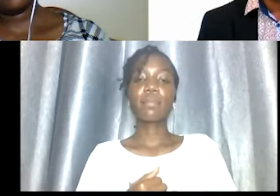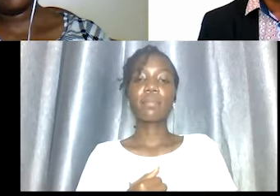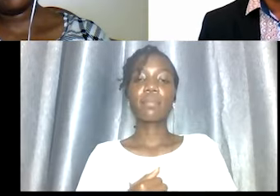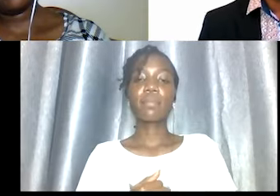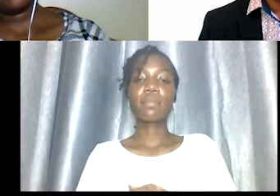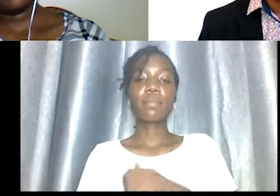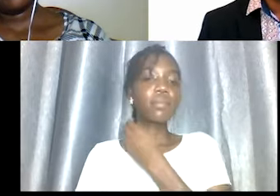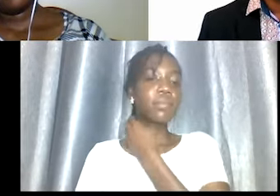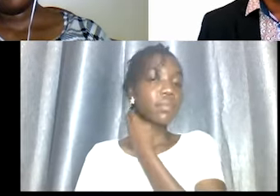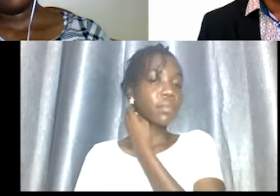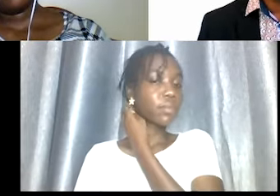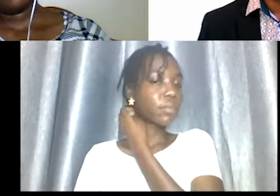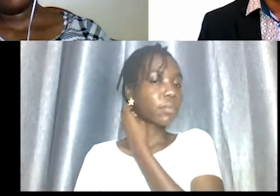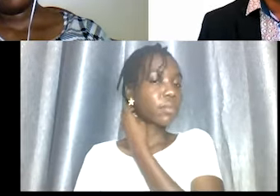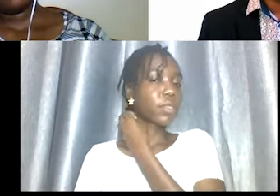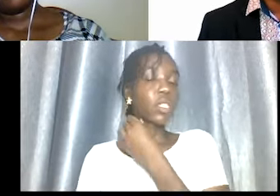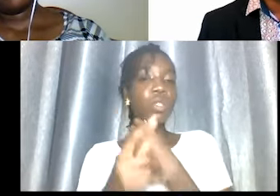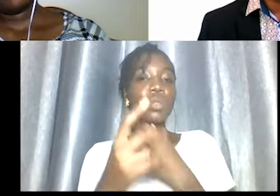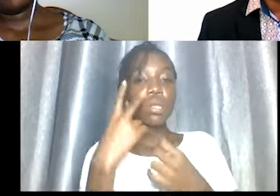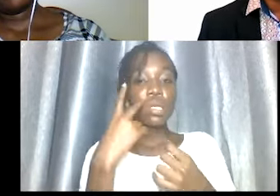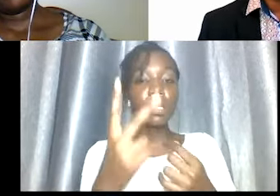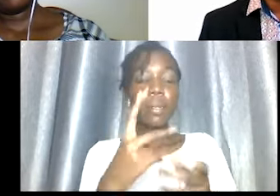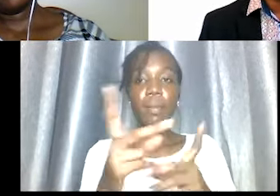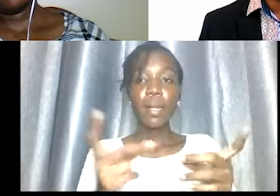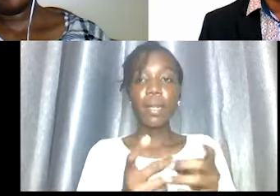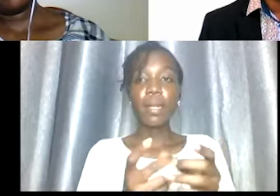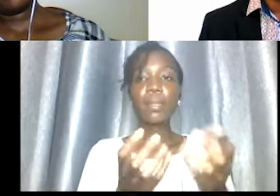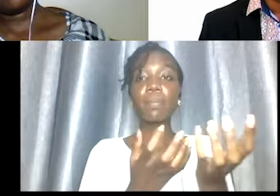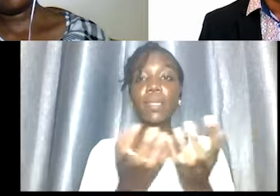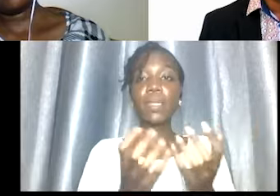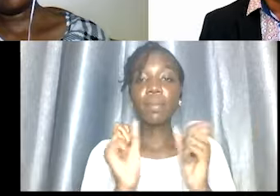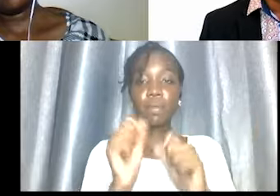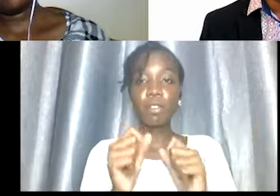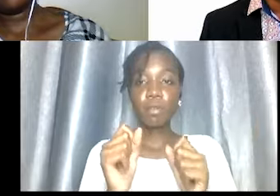Look to see where your business can